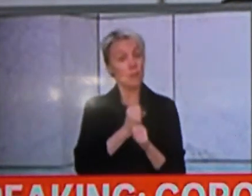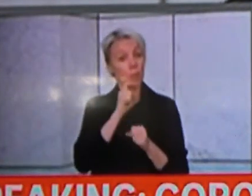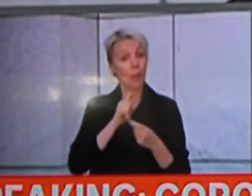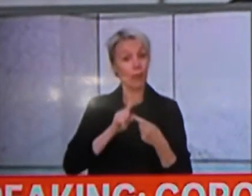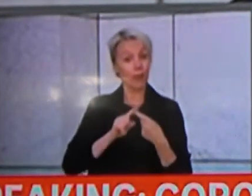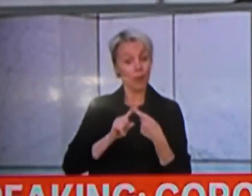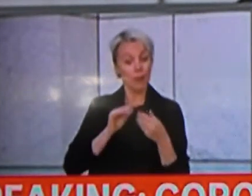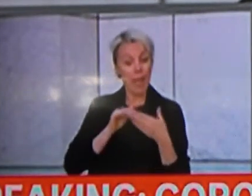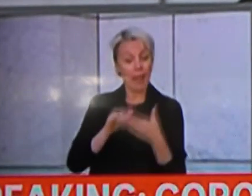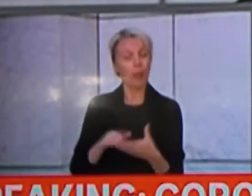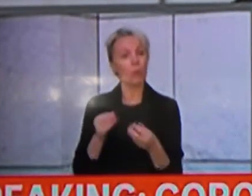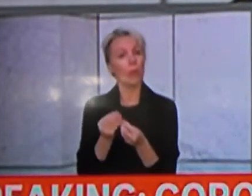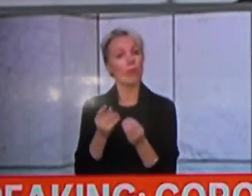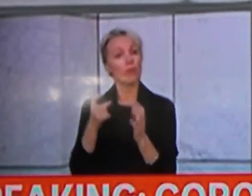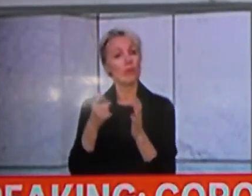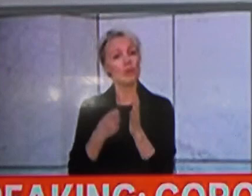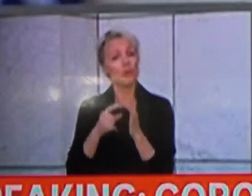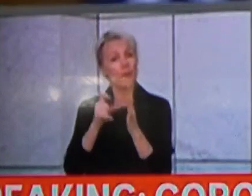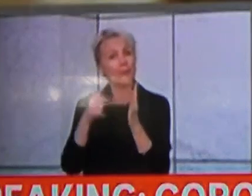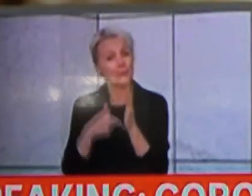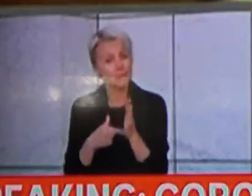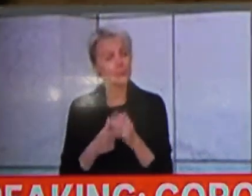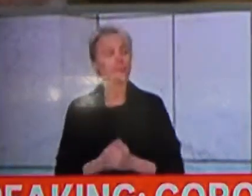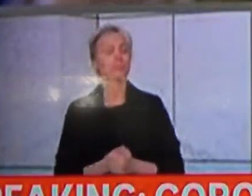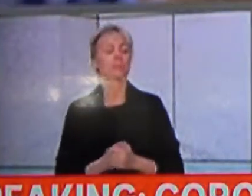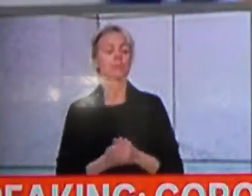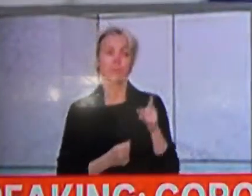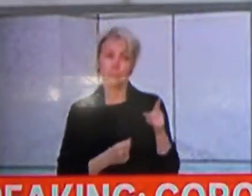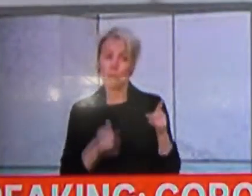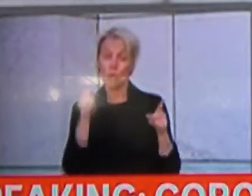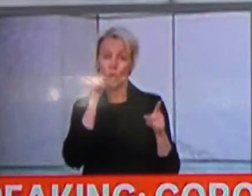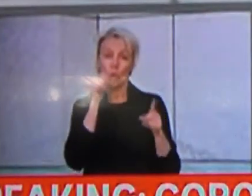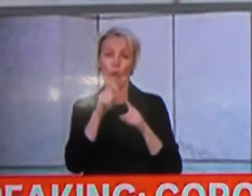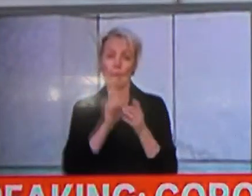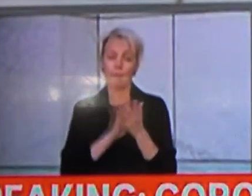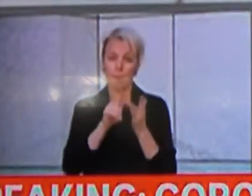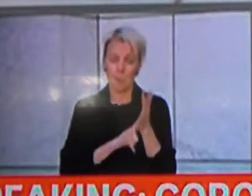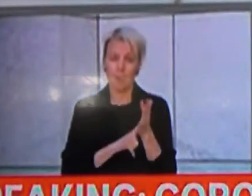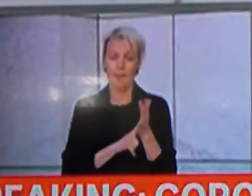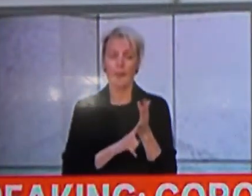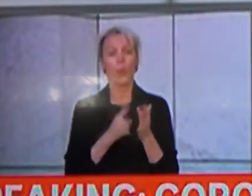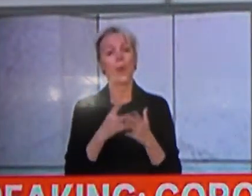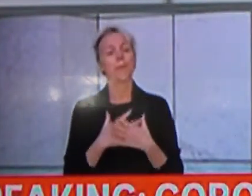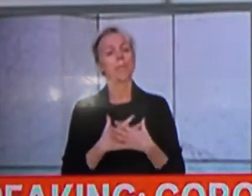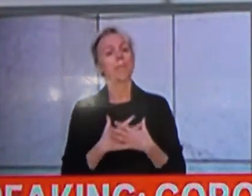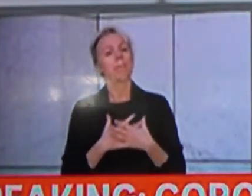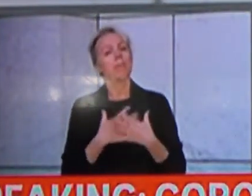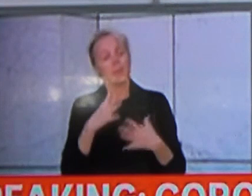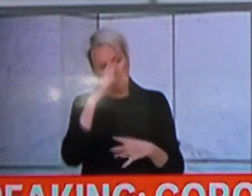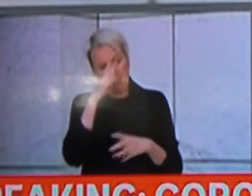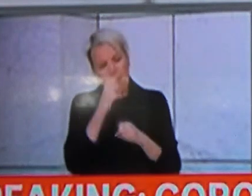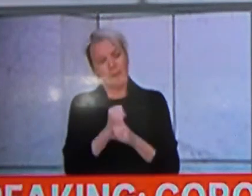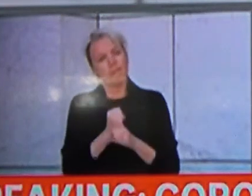or if they start experiencing that? Well, Phil, as you know, one of the major pillars in our